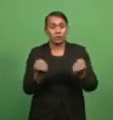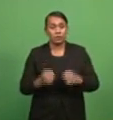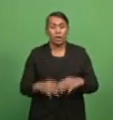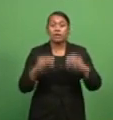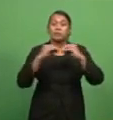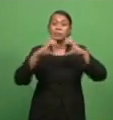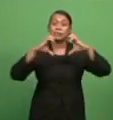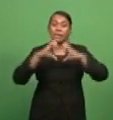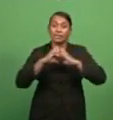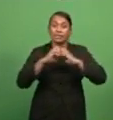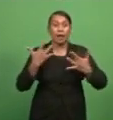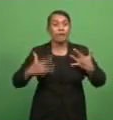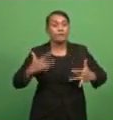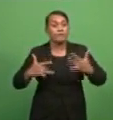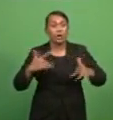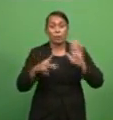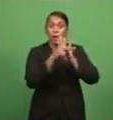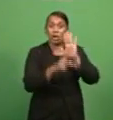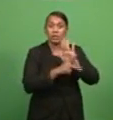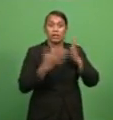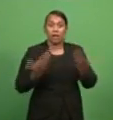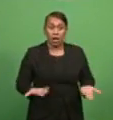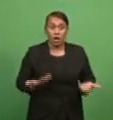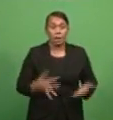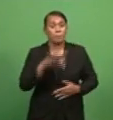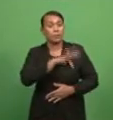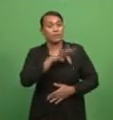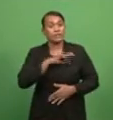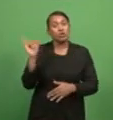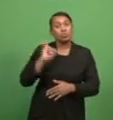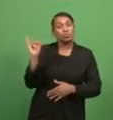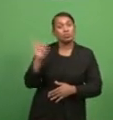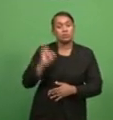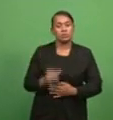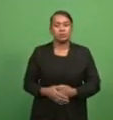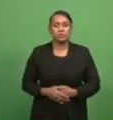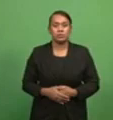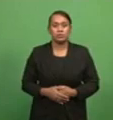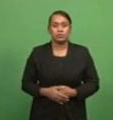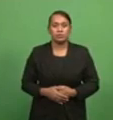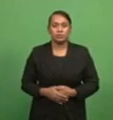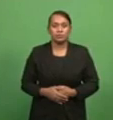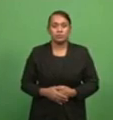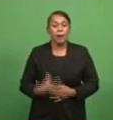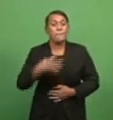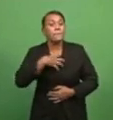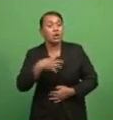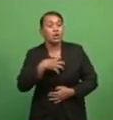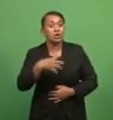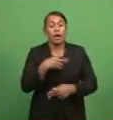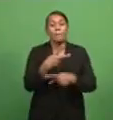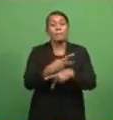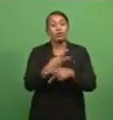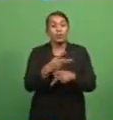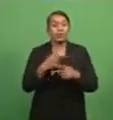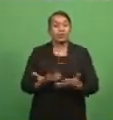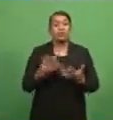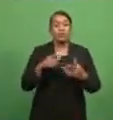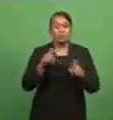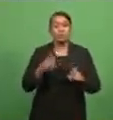to benefit from record bonus. And work from home proving more productive. Stay with us.